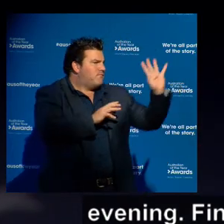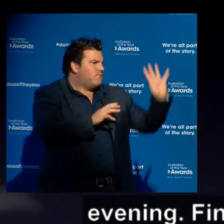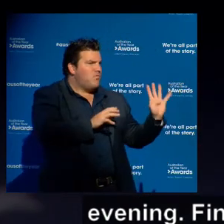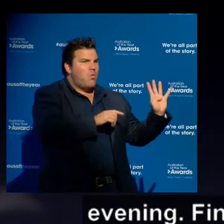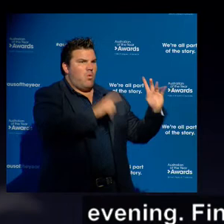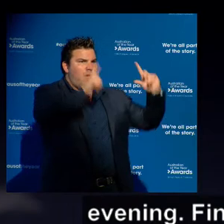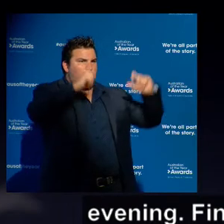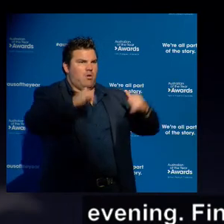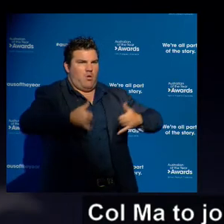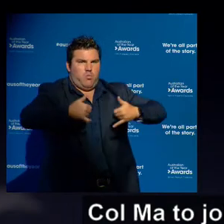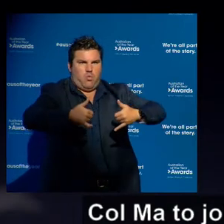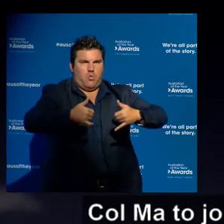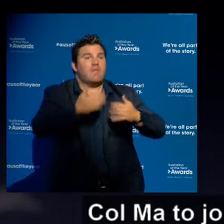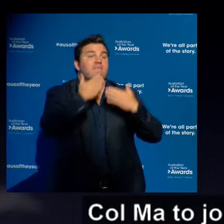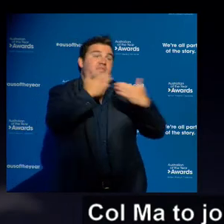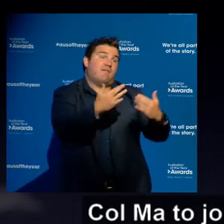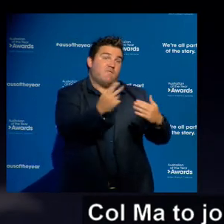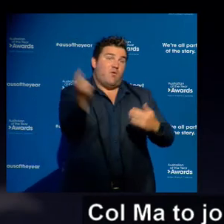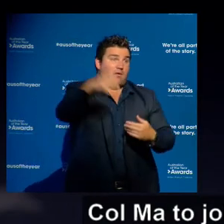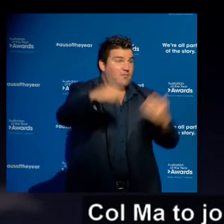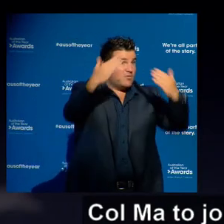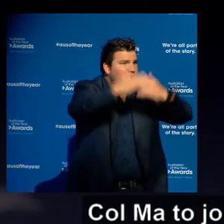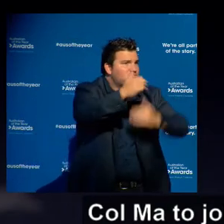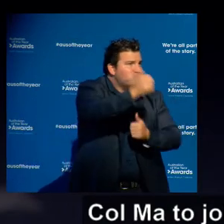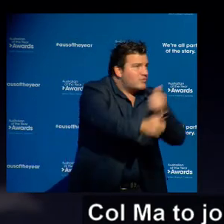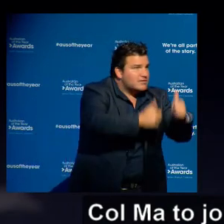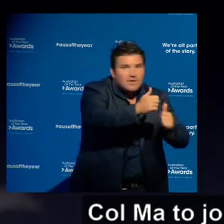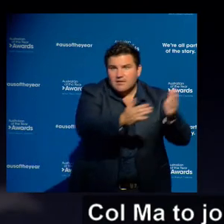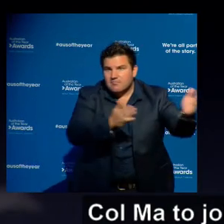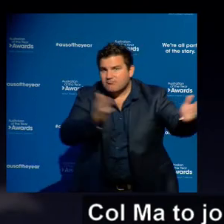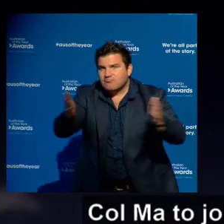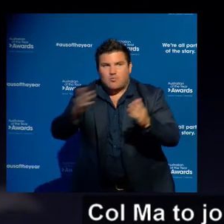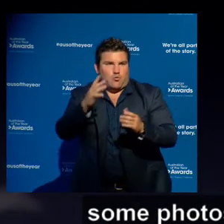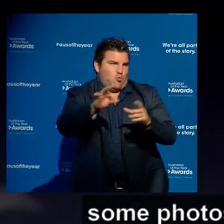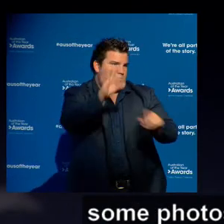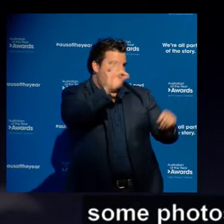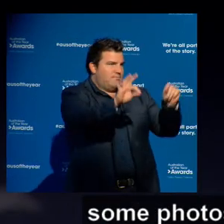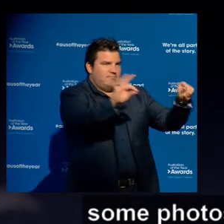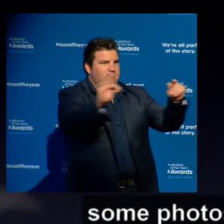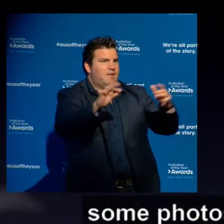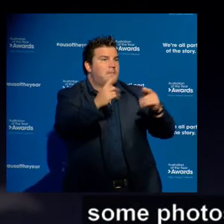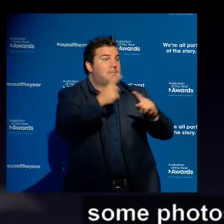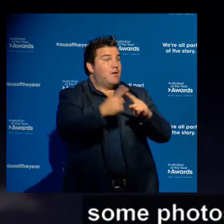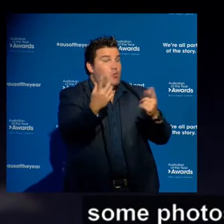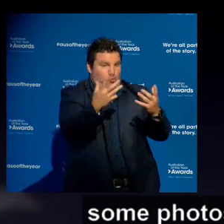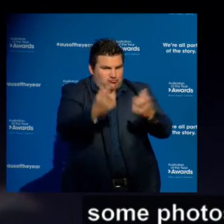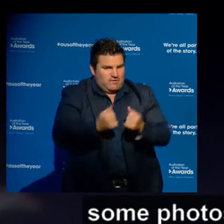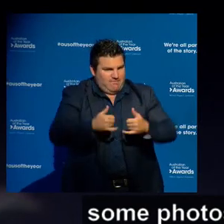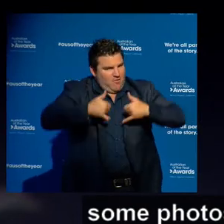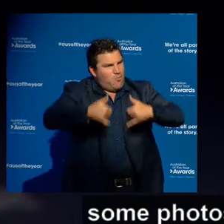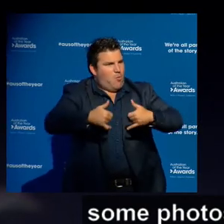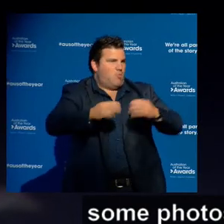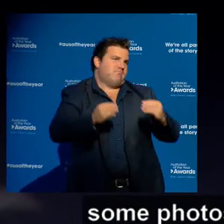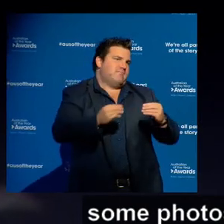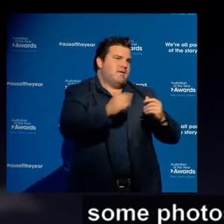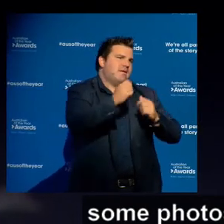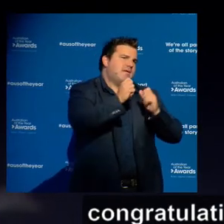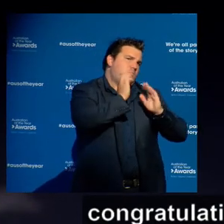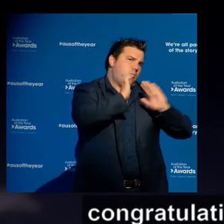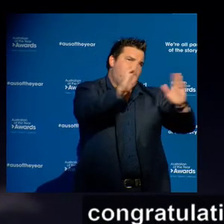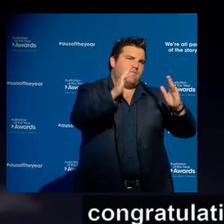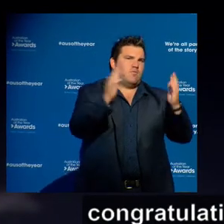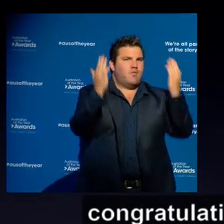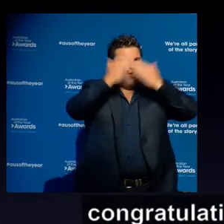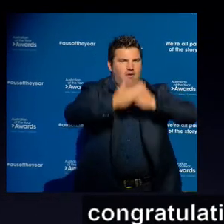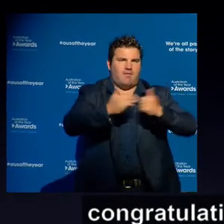And thank you, ladies and gentlemen. Congratulations again to our nominees and our award recipients, and have a fabulous evening.